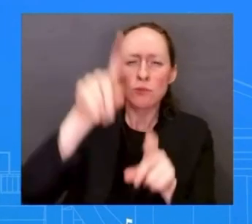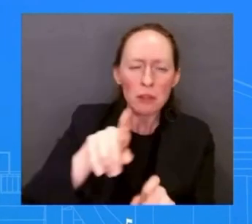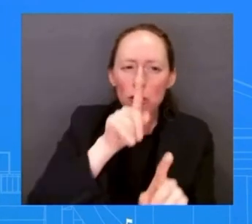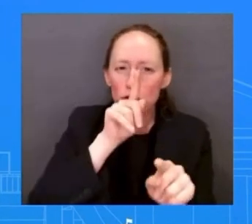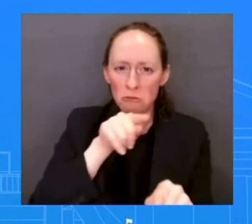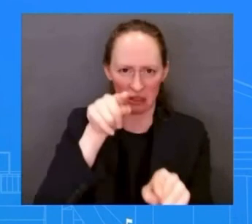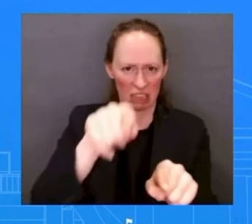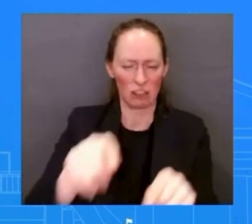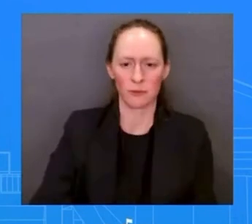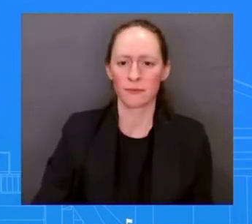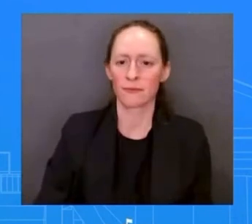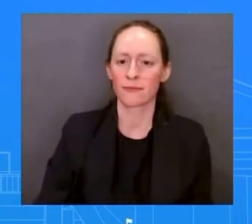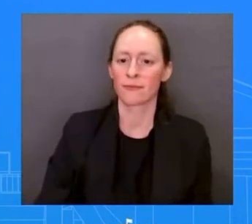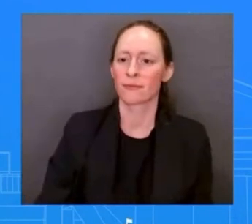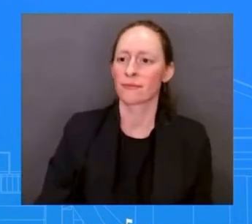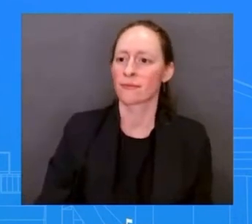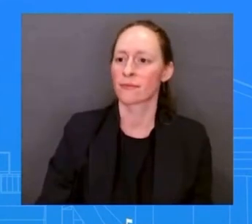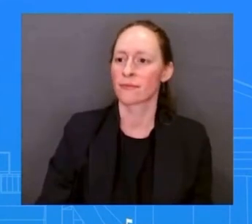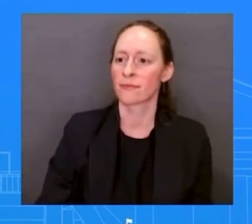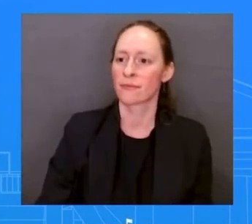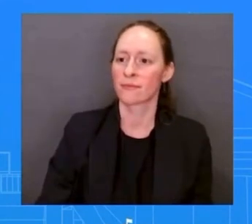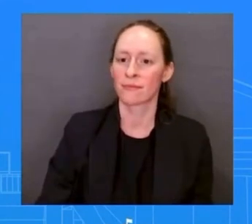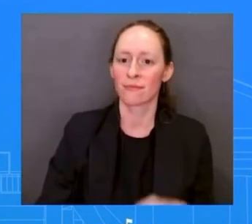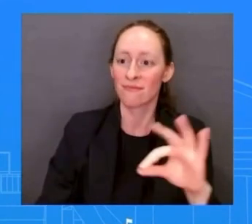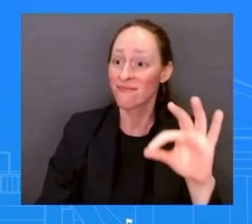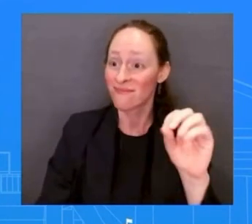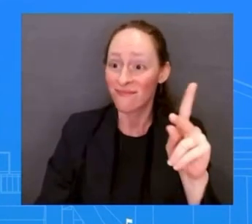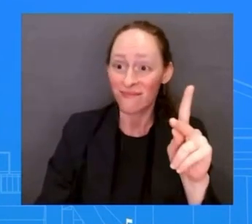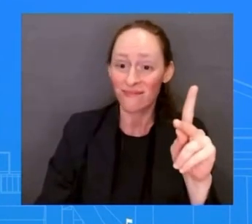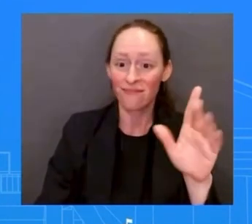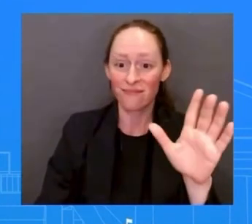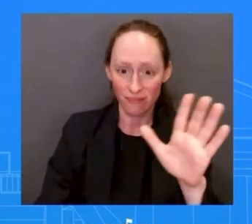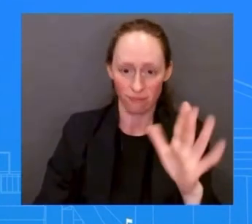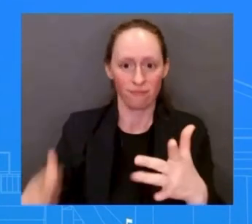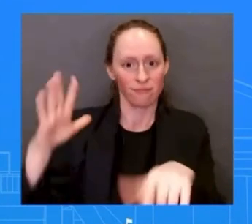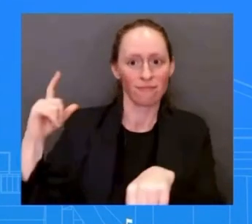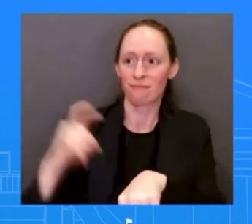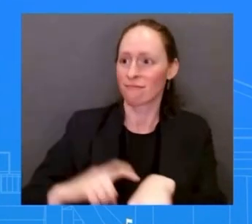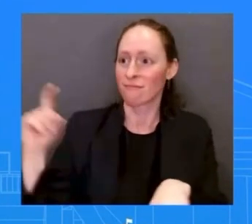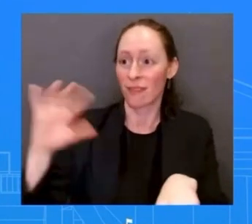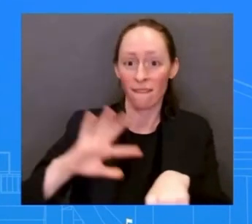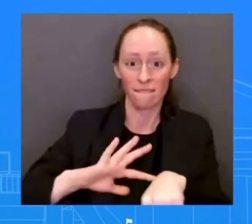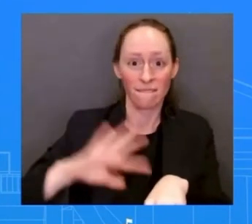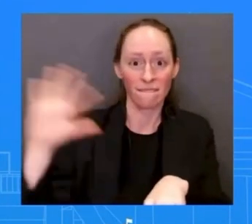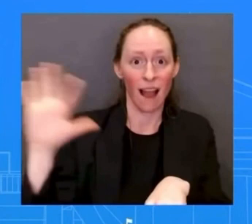on a Friday, Colleen. Why not? Let's keep going. Yeah, why not?